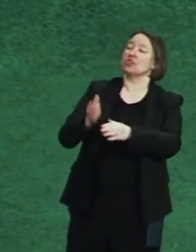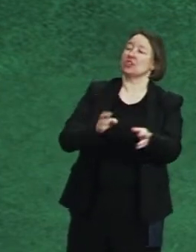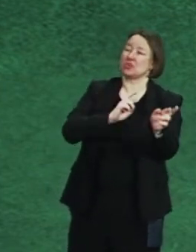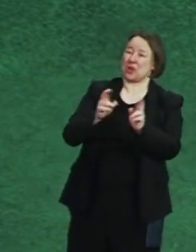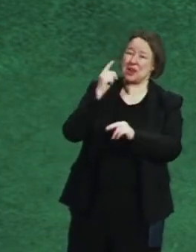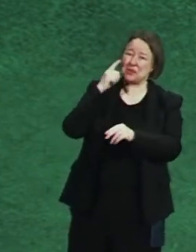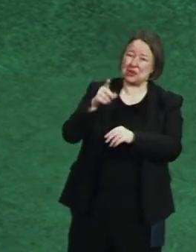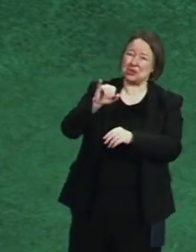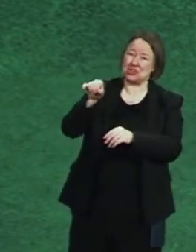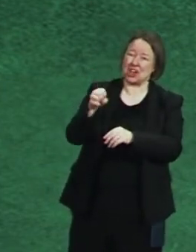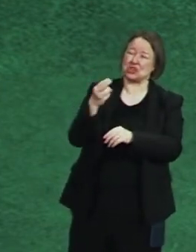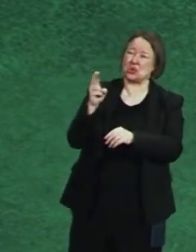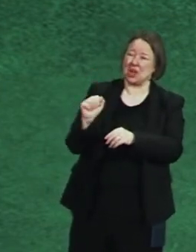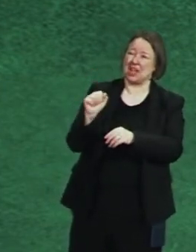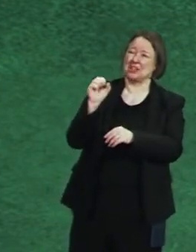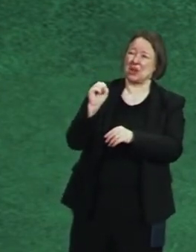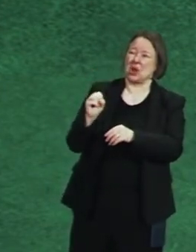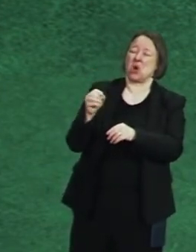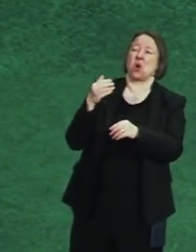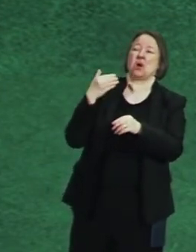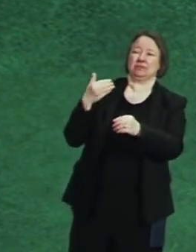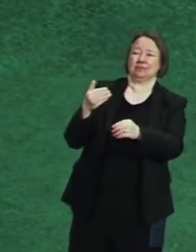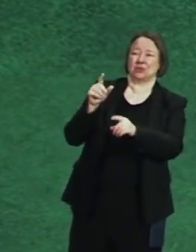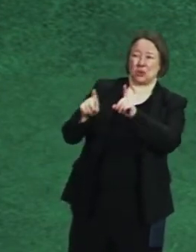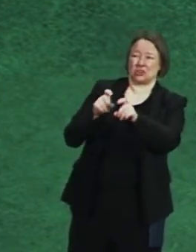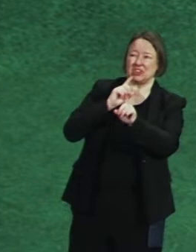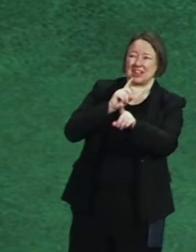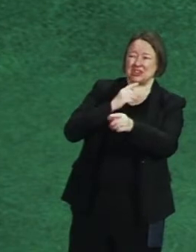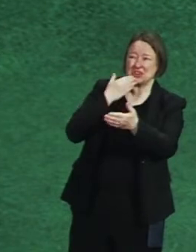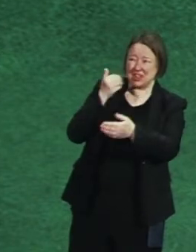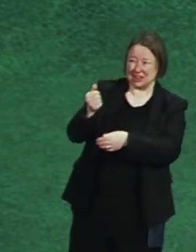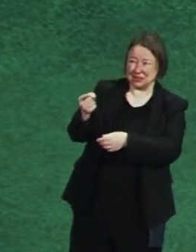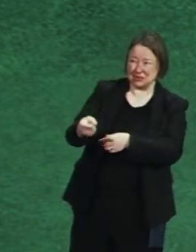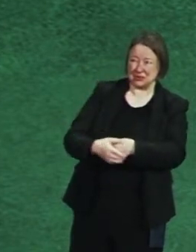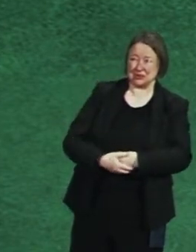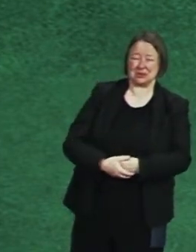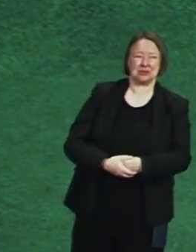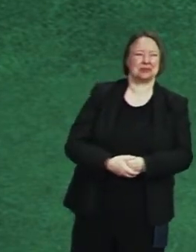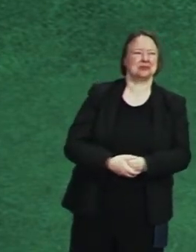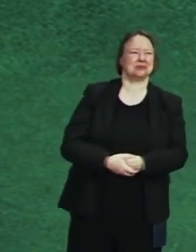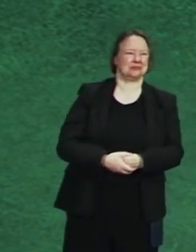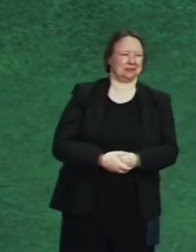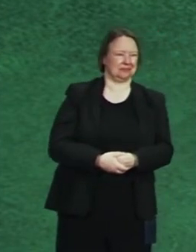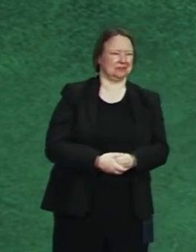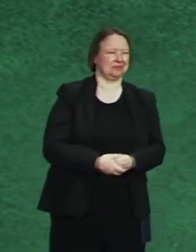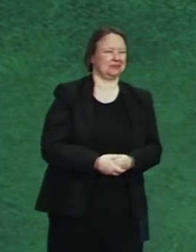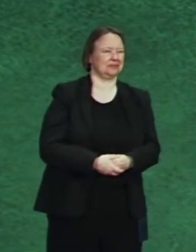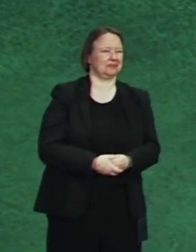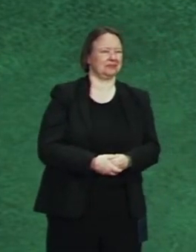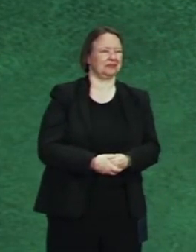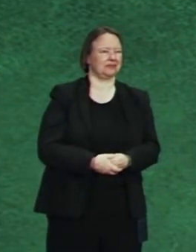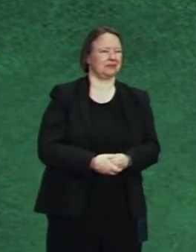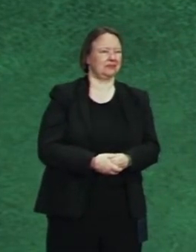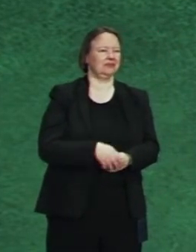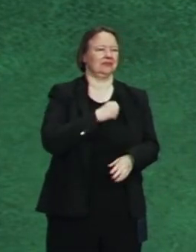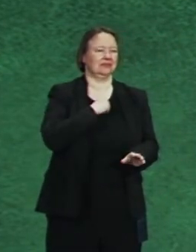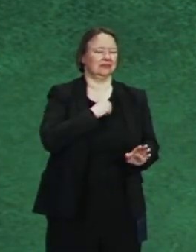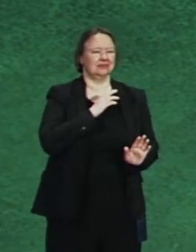you, Joshua. So on to the Q&A. Good luck to you. Getting outside. We're on, guys. Sorry.